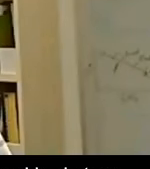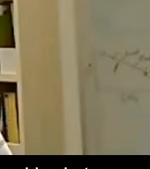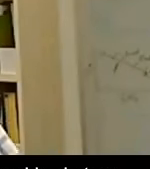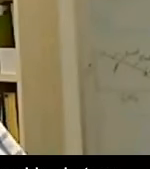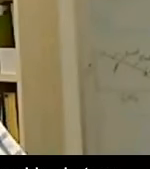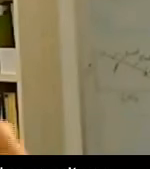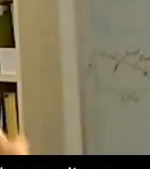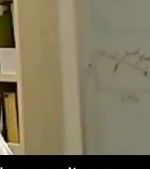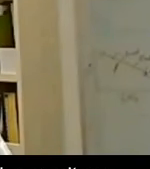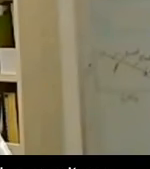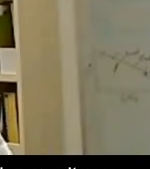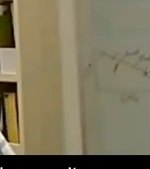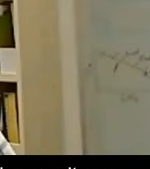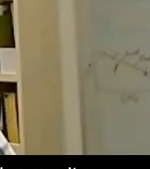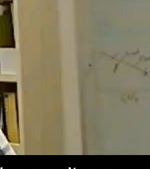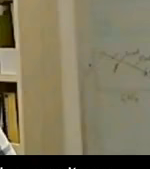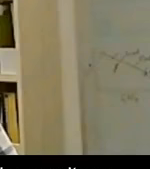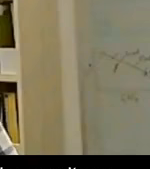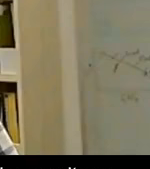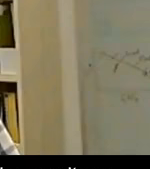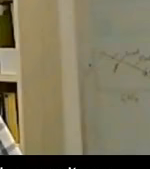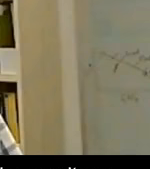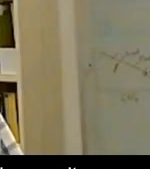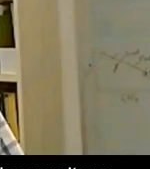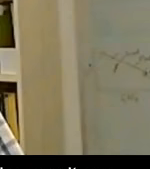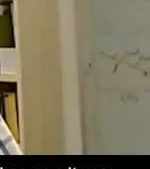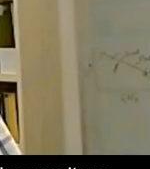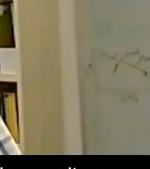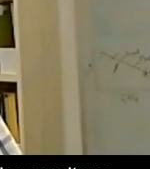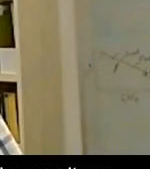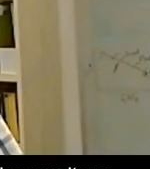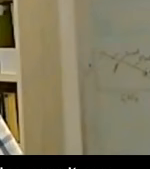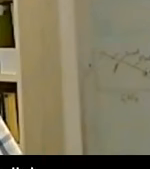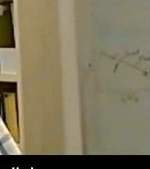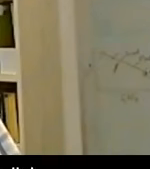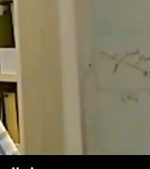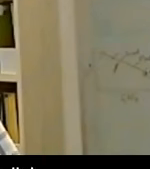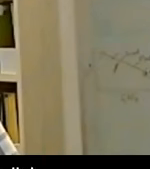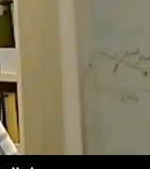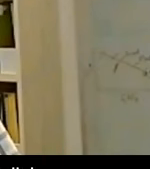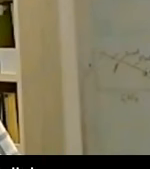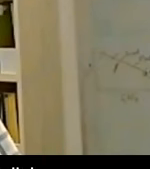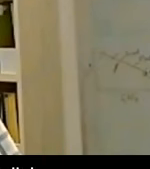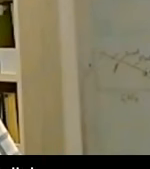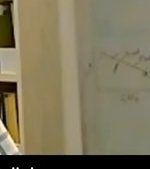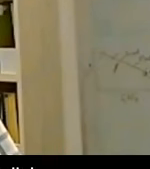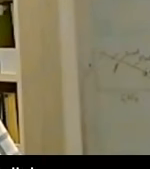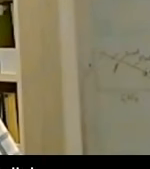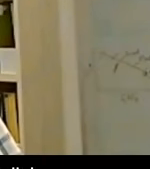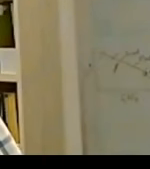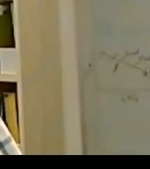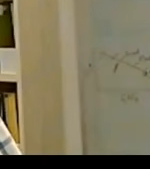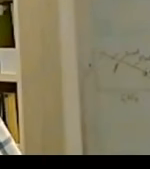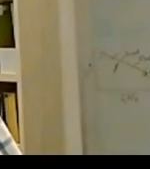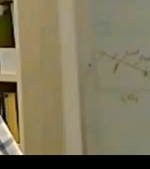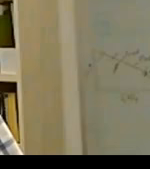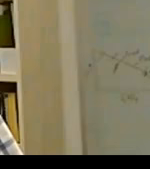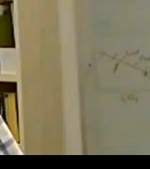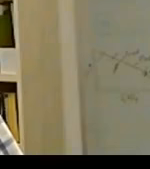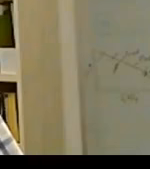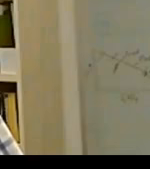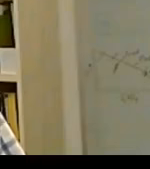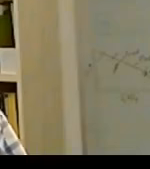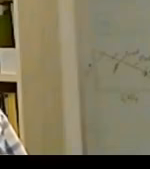junk food tax and now front of pack labeling has really been a total world leader in how we